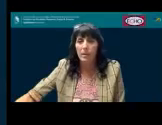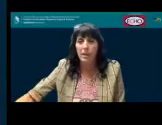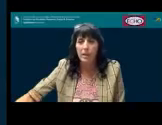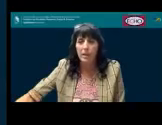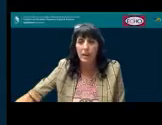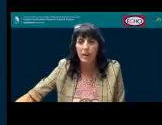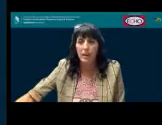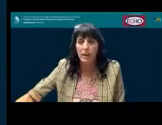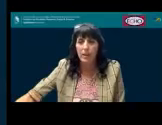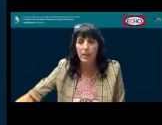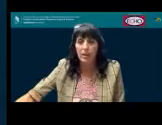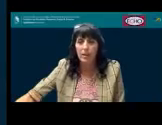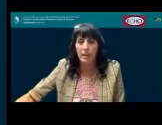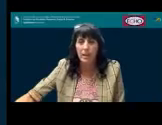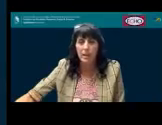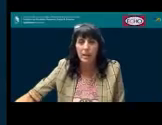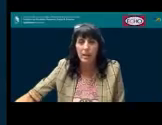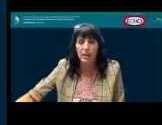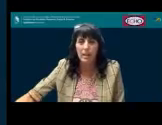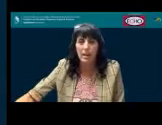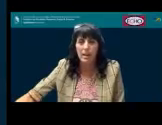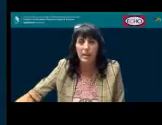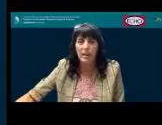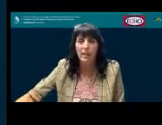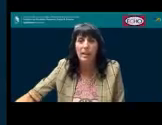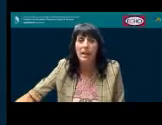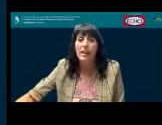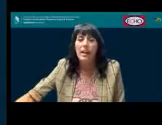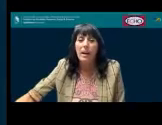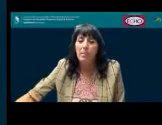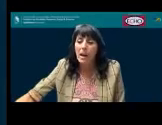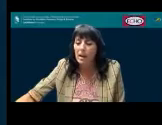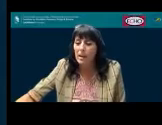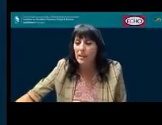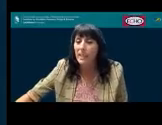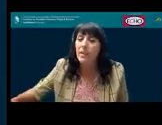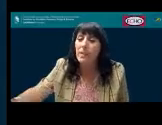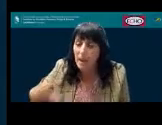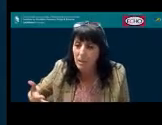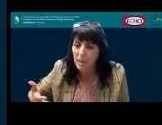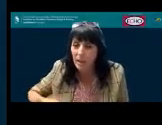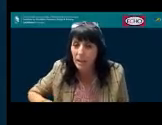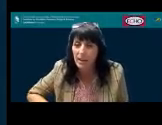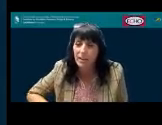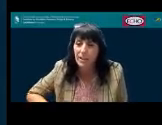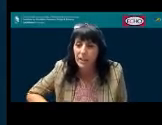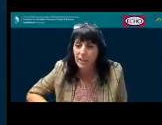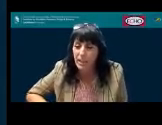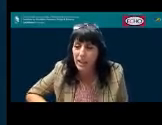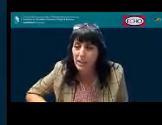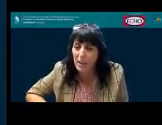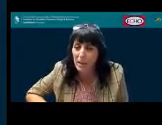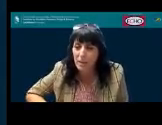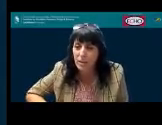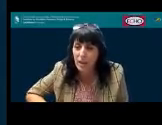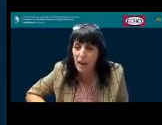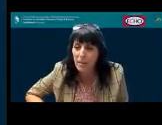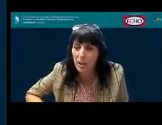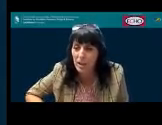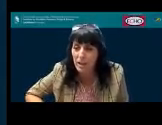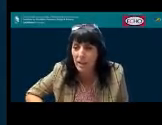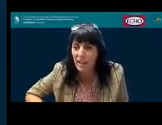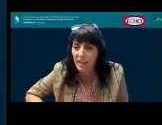Okay, well, there is our cue to get started on there. Um, Leo and I were talking earlier today about